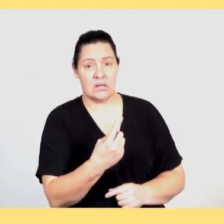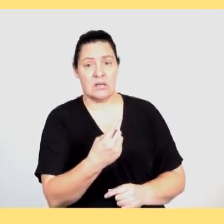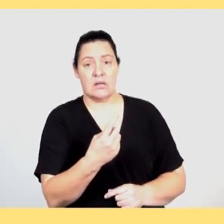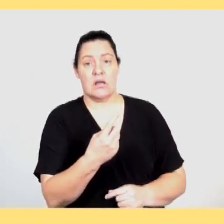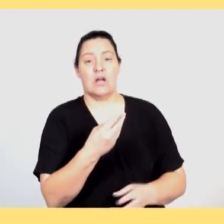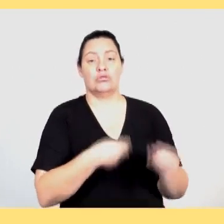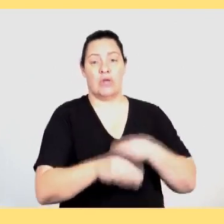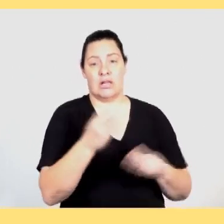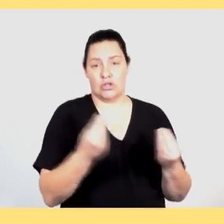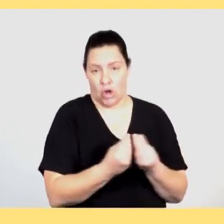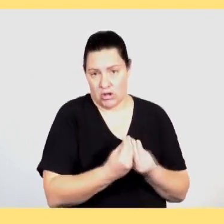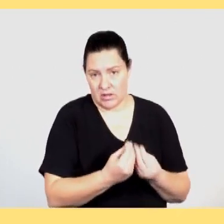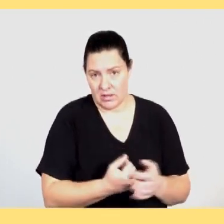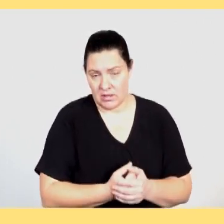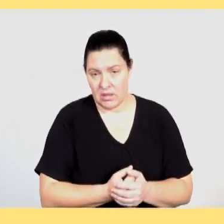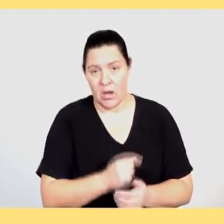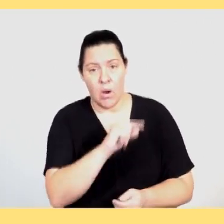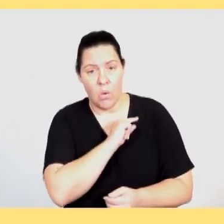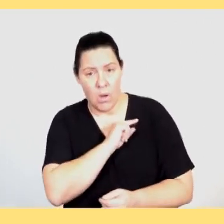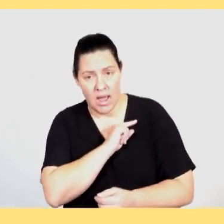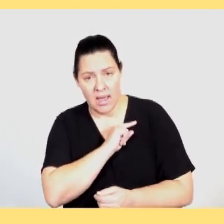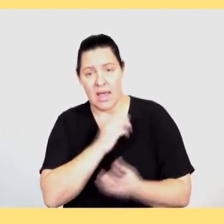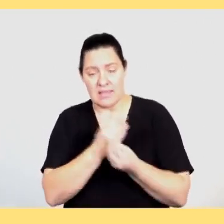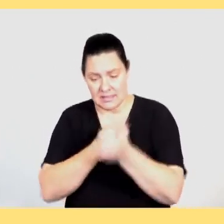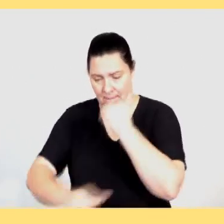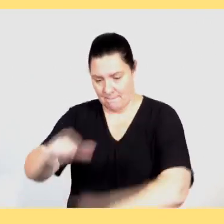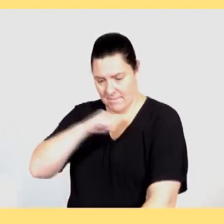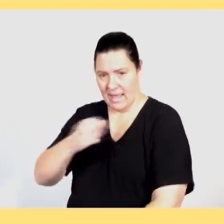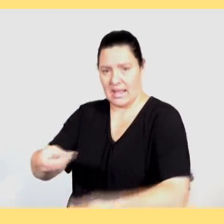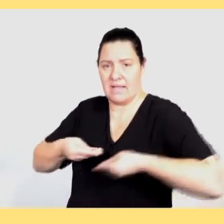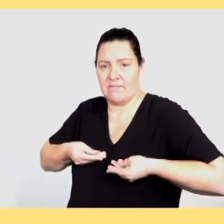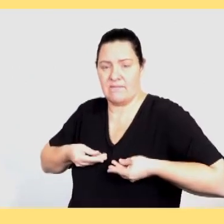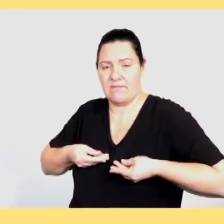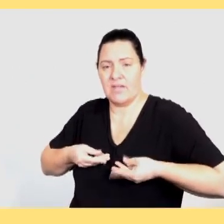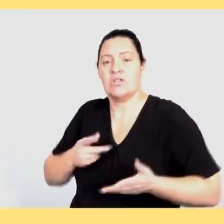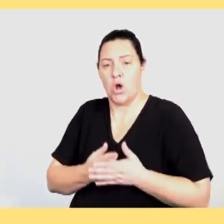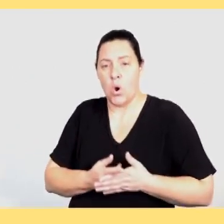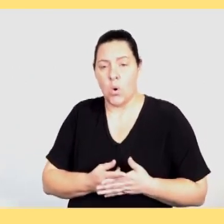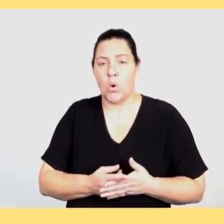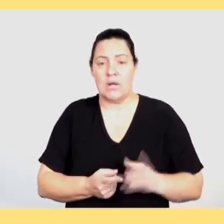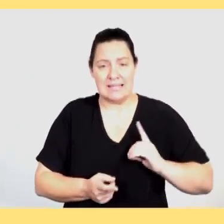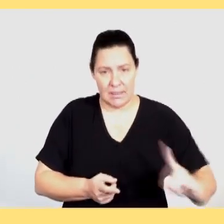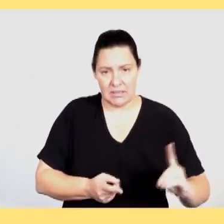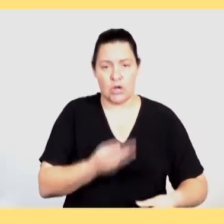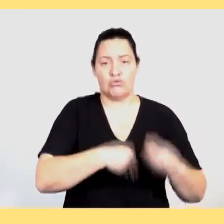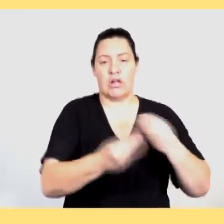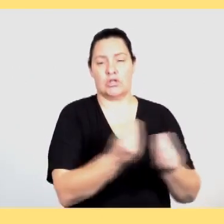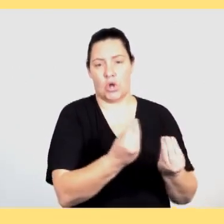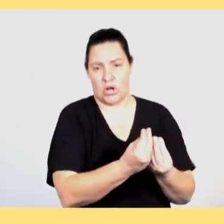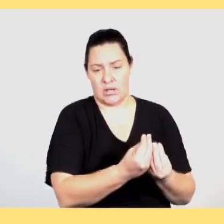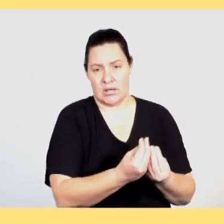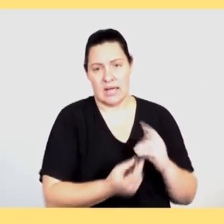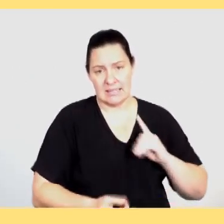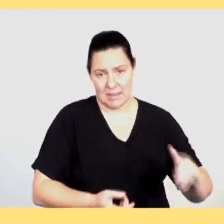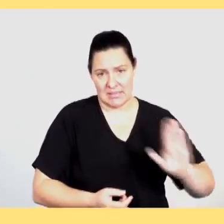be trading stock, because goods are being returned. So I'm going to debit my trading